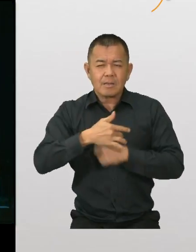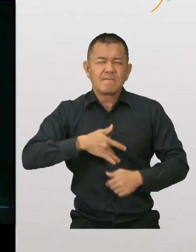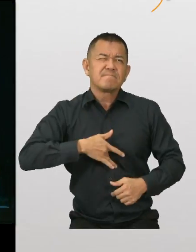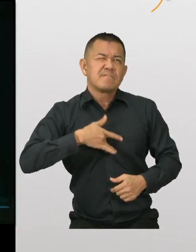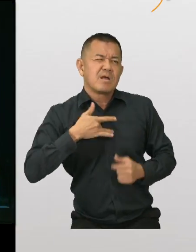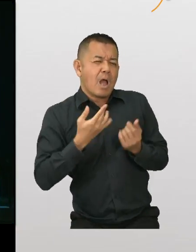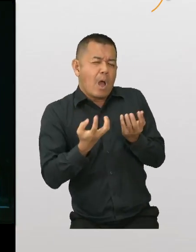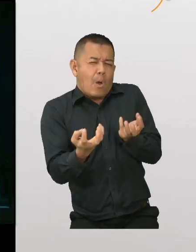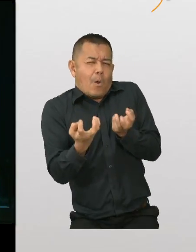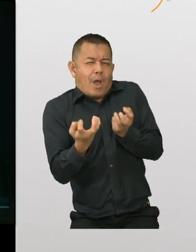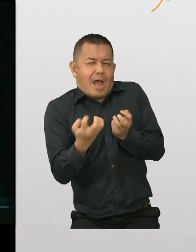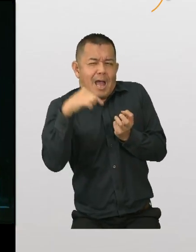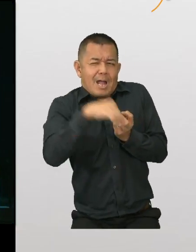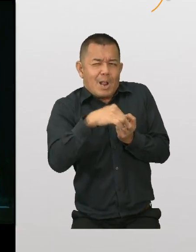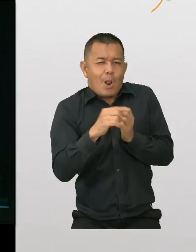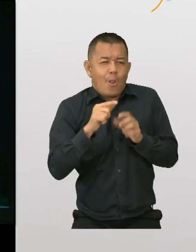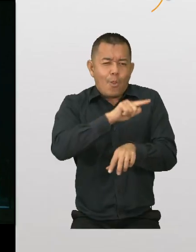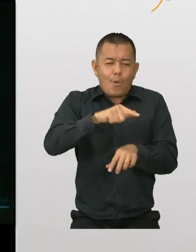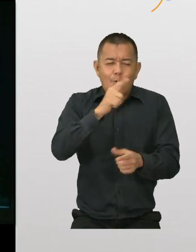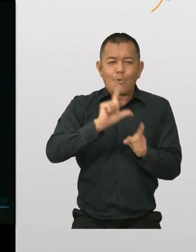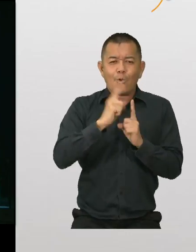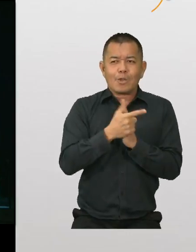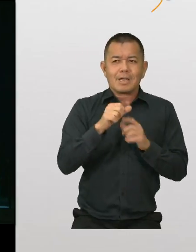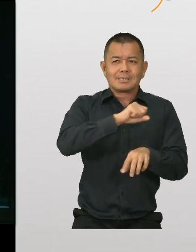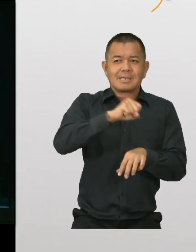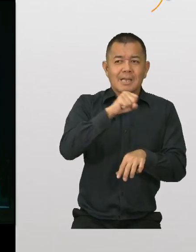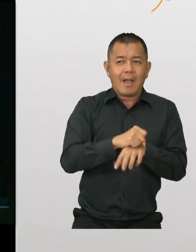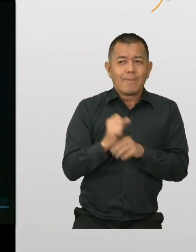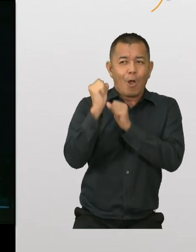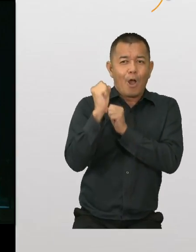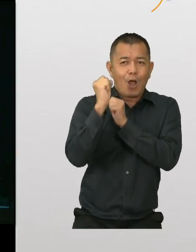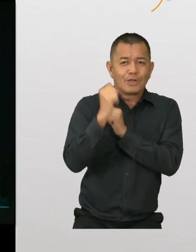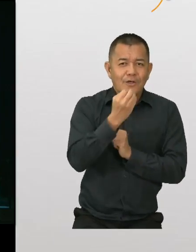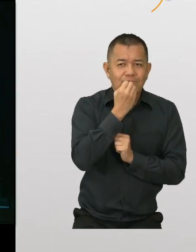Days overseas, the hawker food is the biggest draw for homesick Singaporeans.